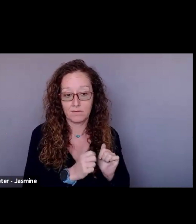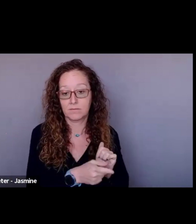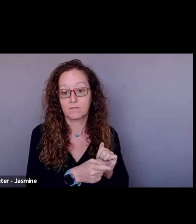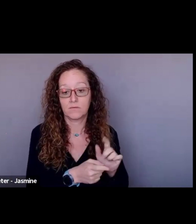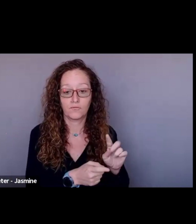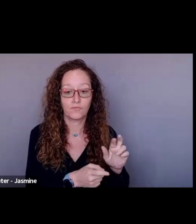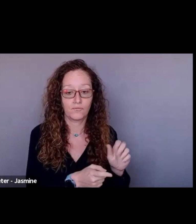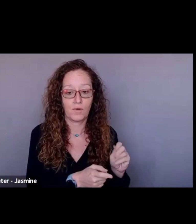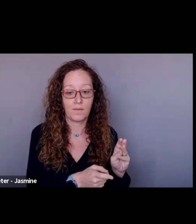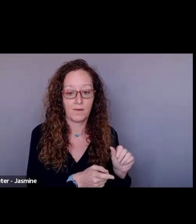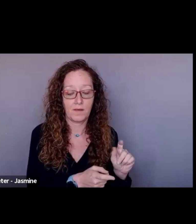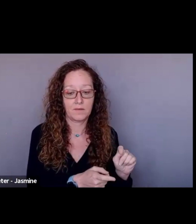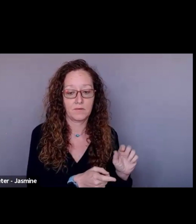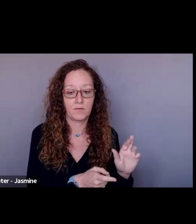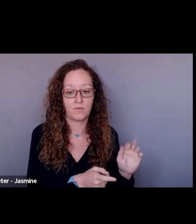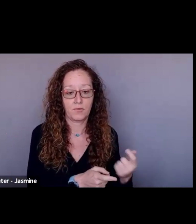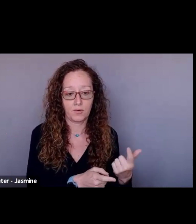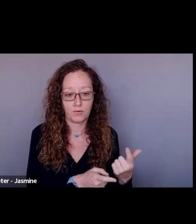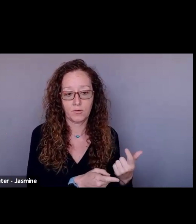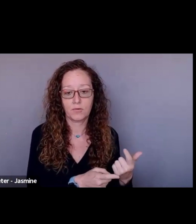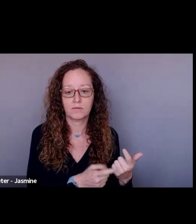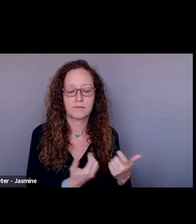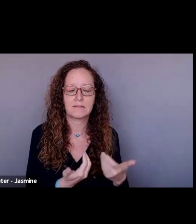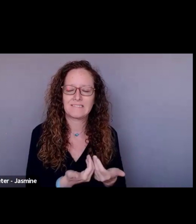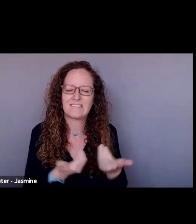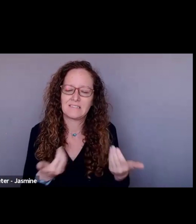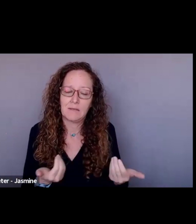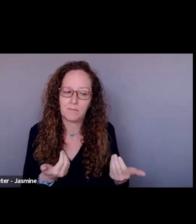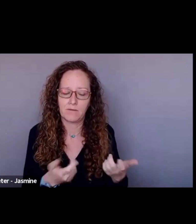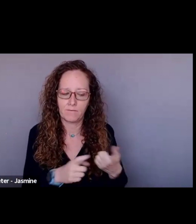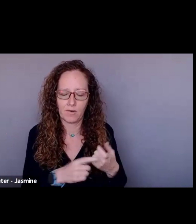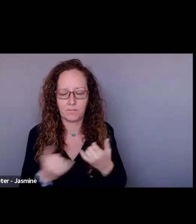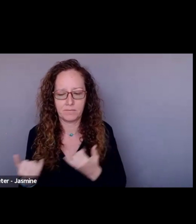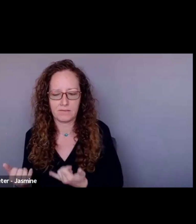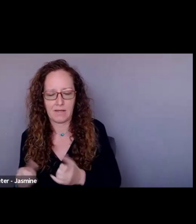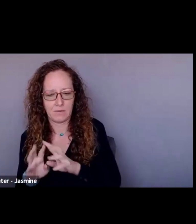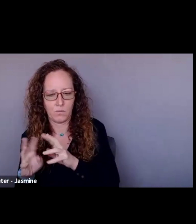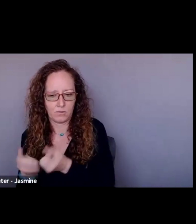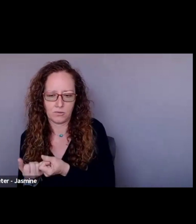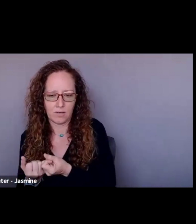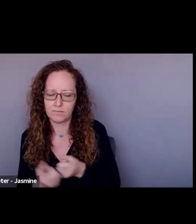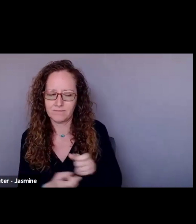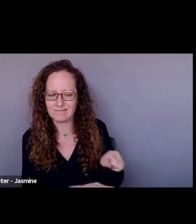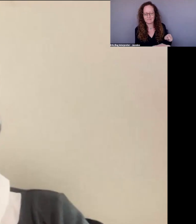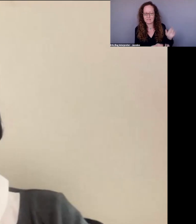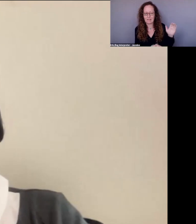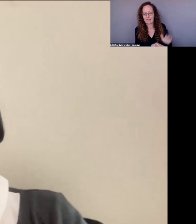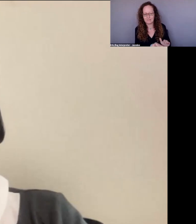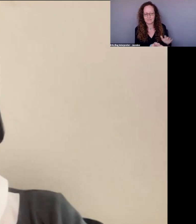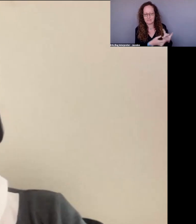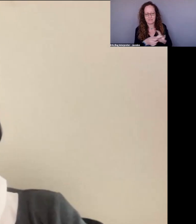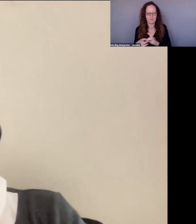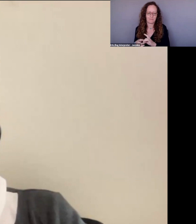that's less in connection to what we've done today, that their job is very much